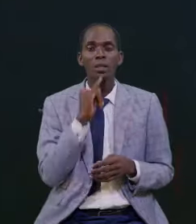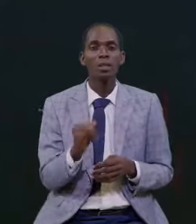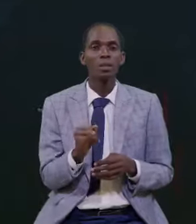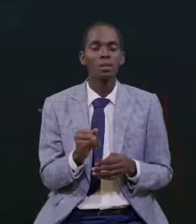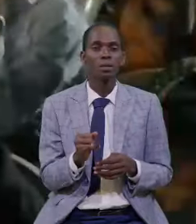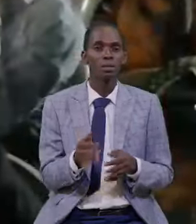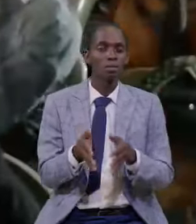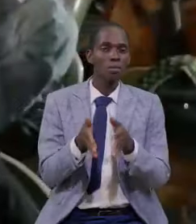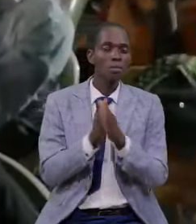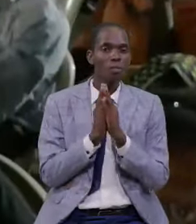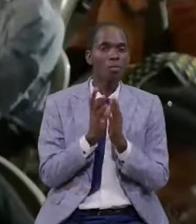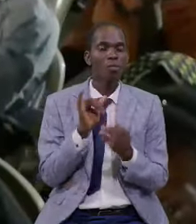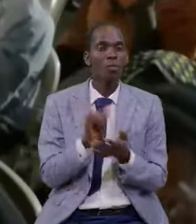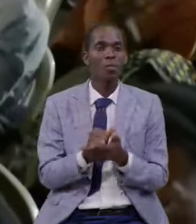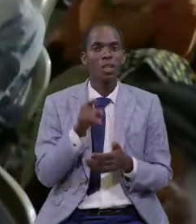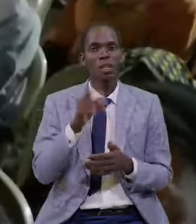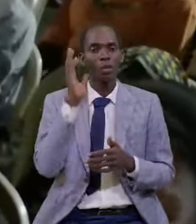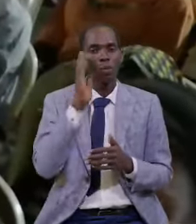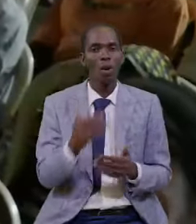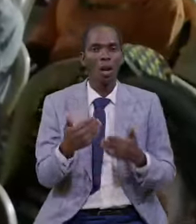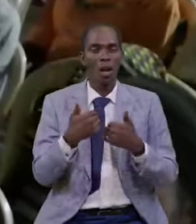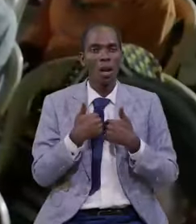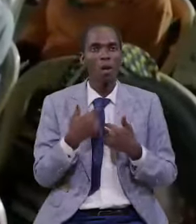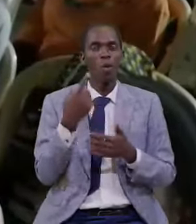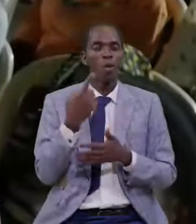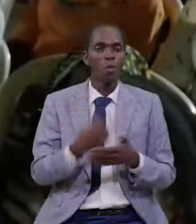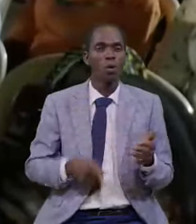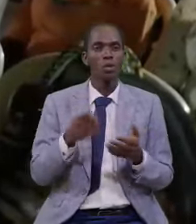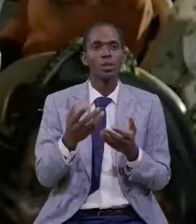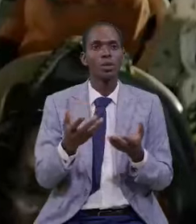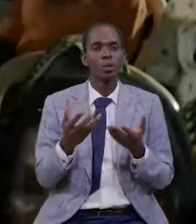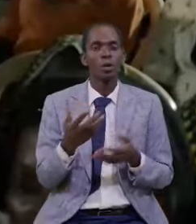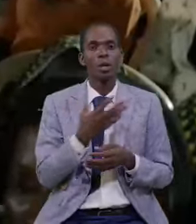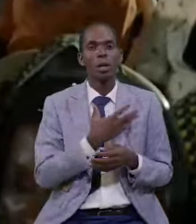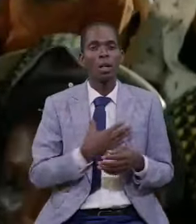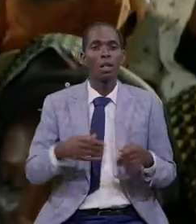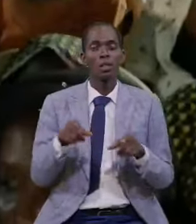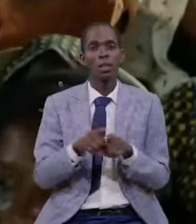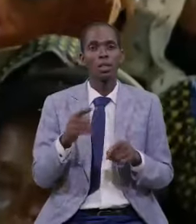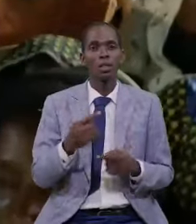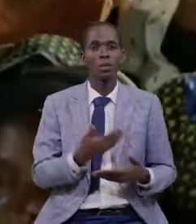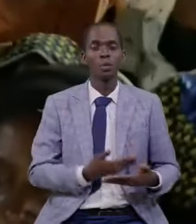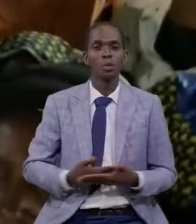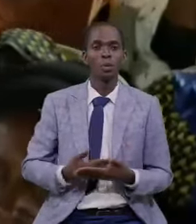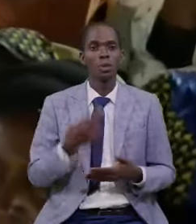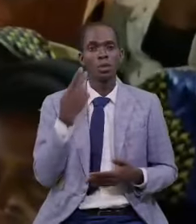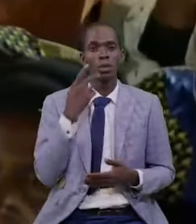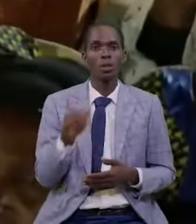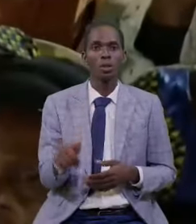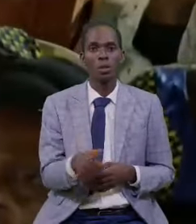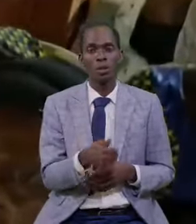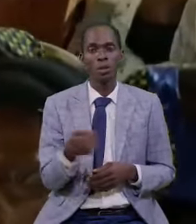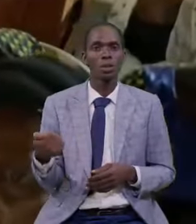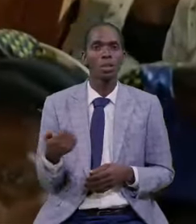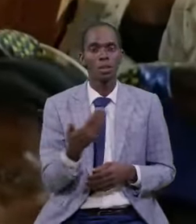will have what is desiring. And as the baby sees other people walking and standing and